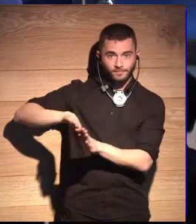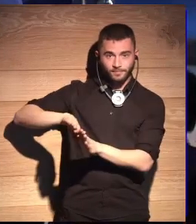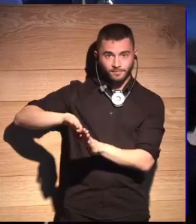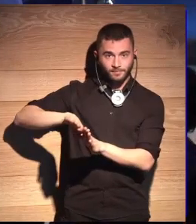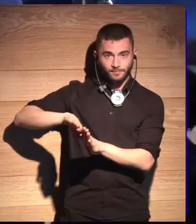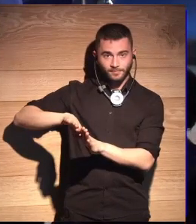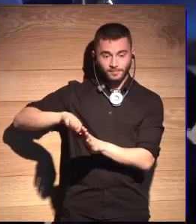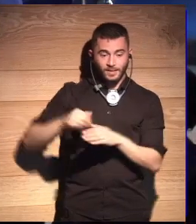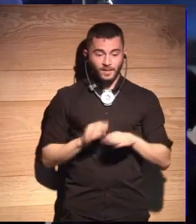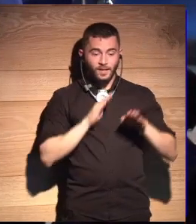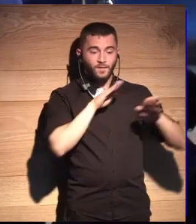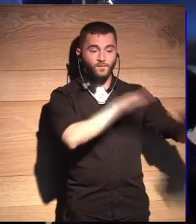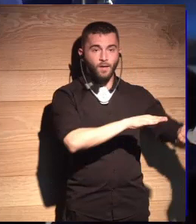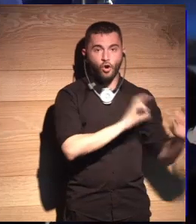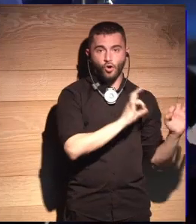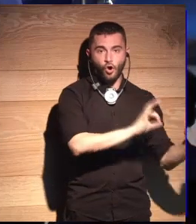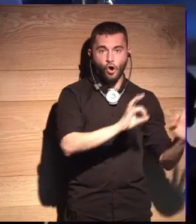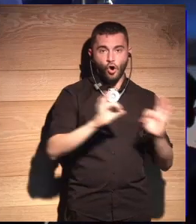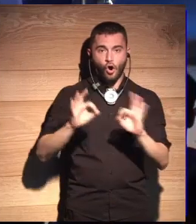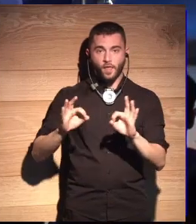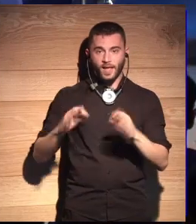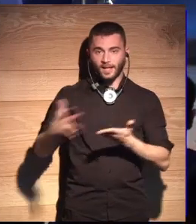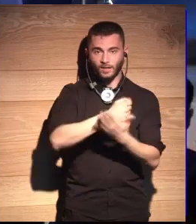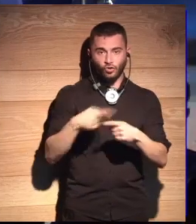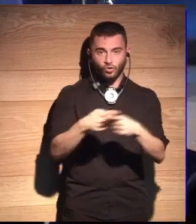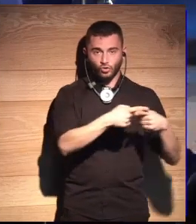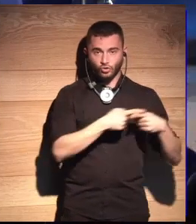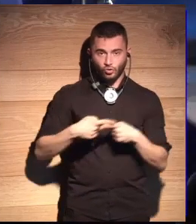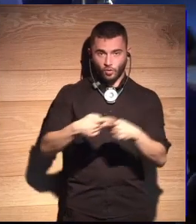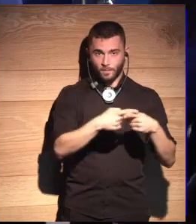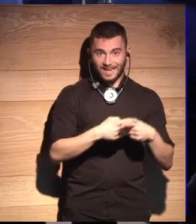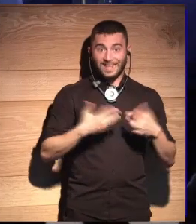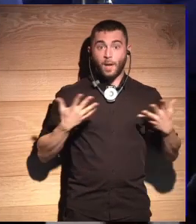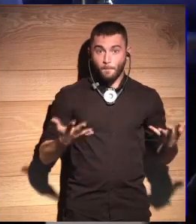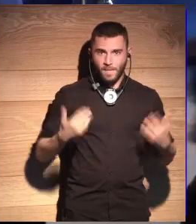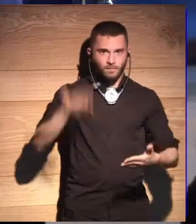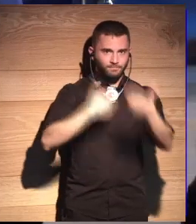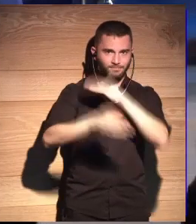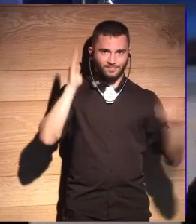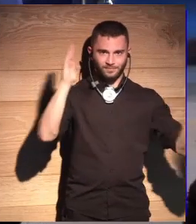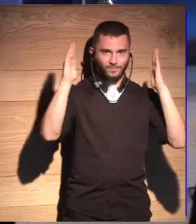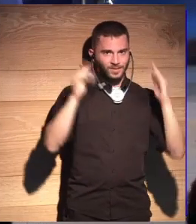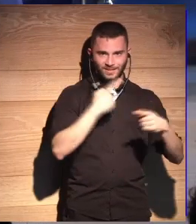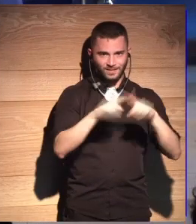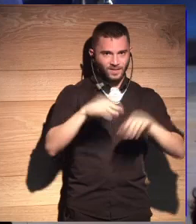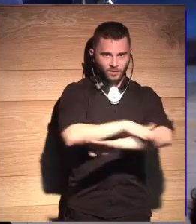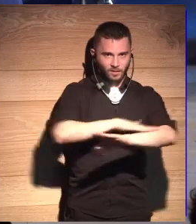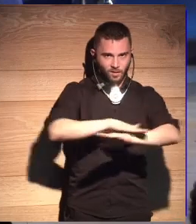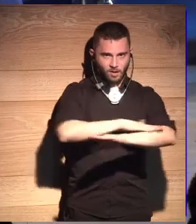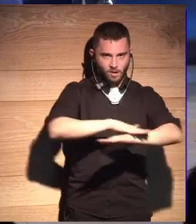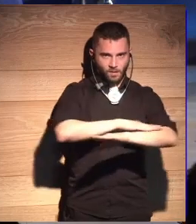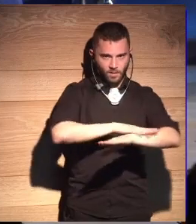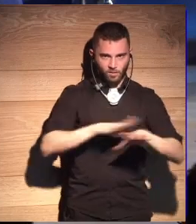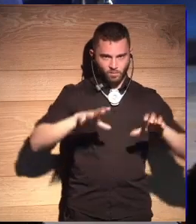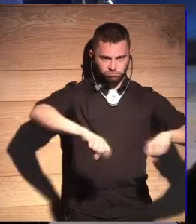to speak, and they should work towards an order that was shared among others. That happened at a point in time